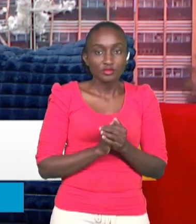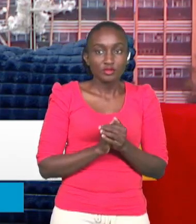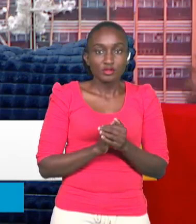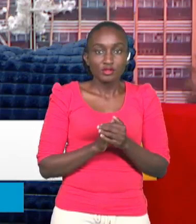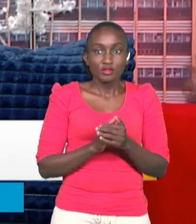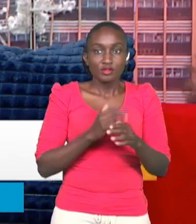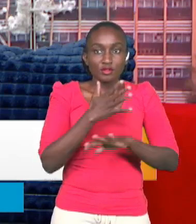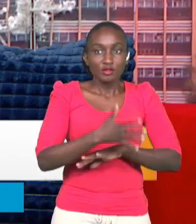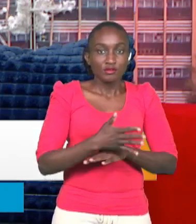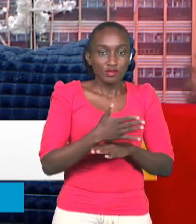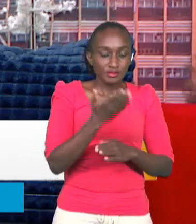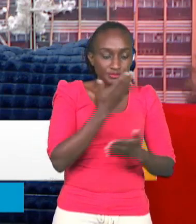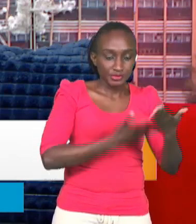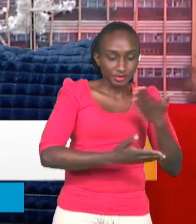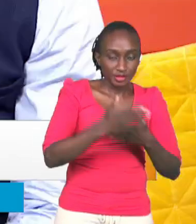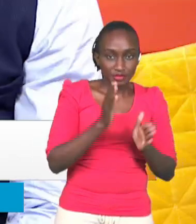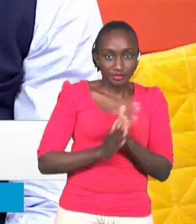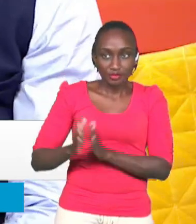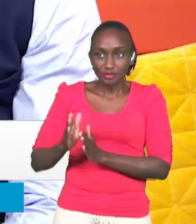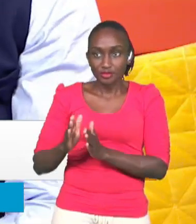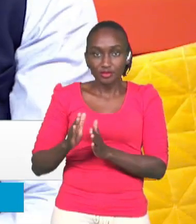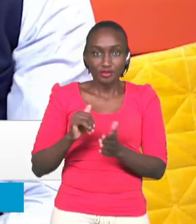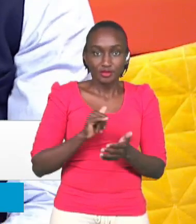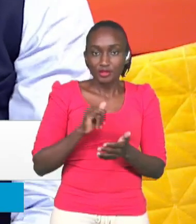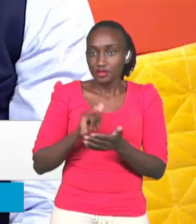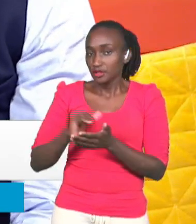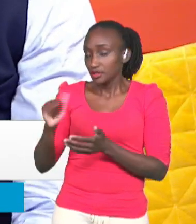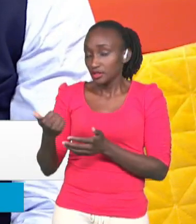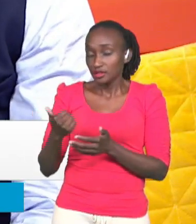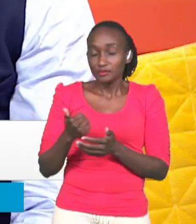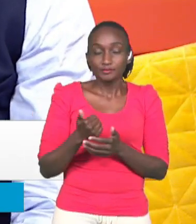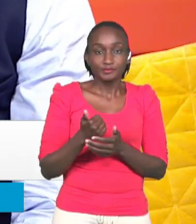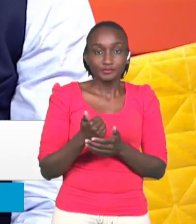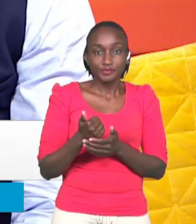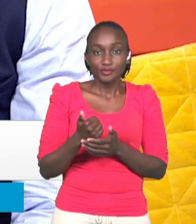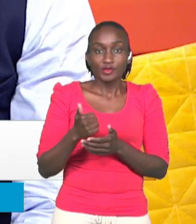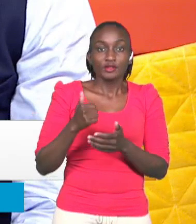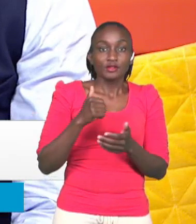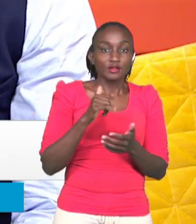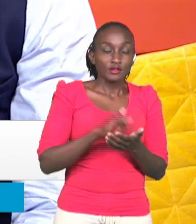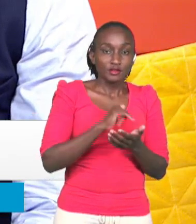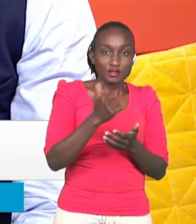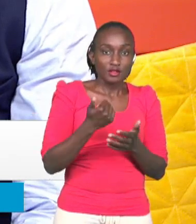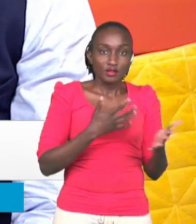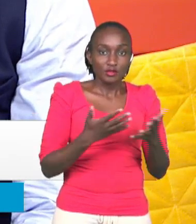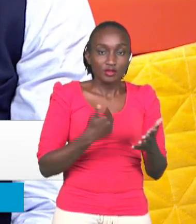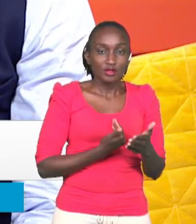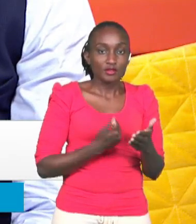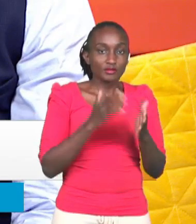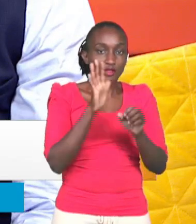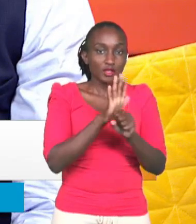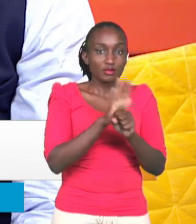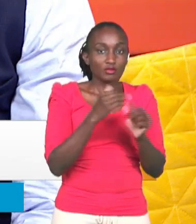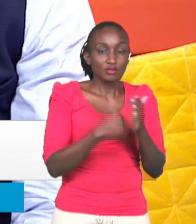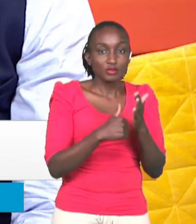The new introduction of now mediation process. That's another one. That's where I think people will have a lot of issues with, because sometimes, you